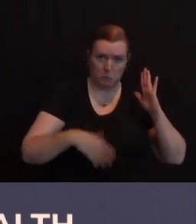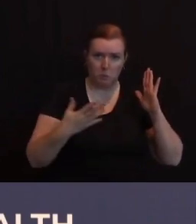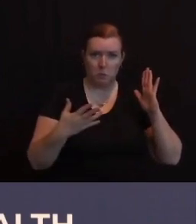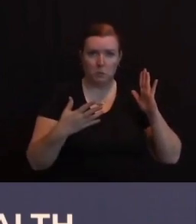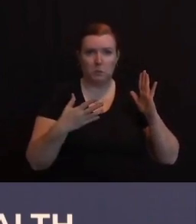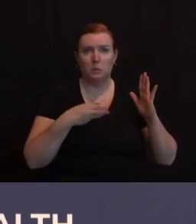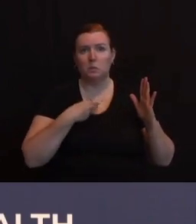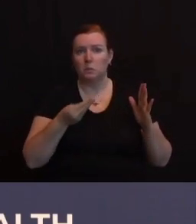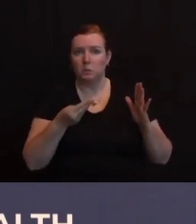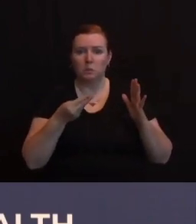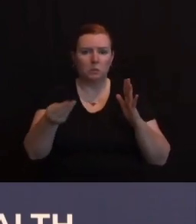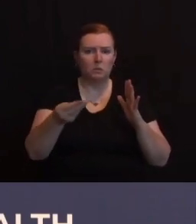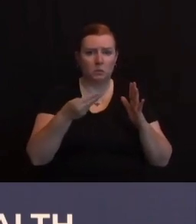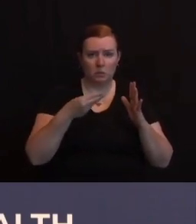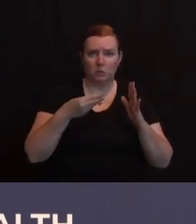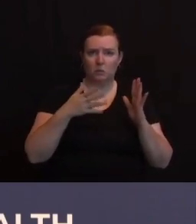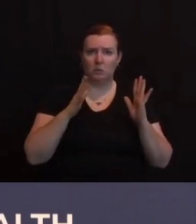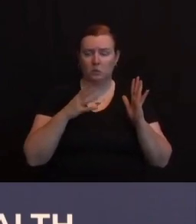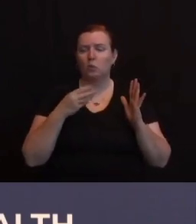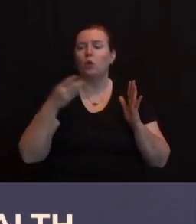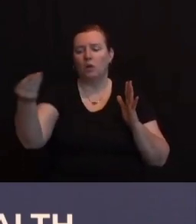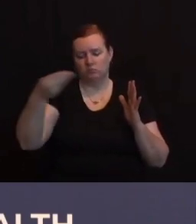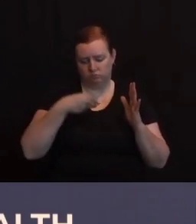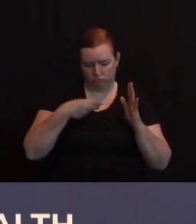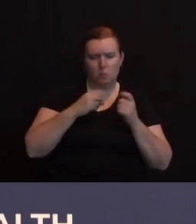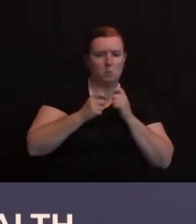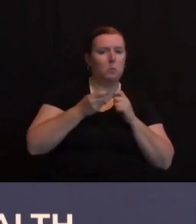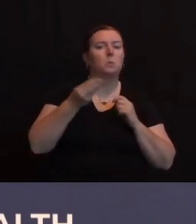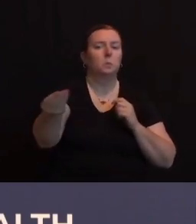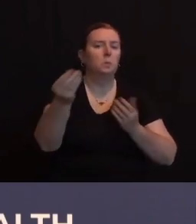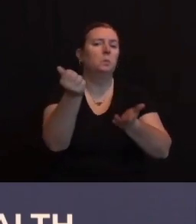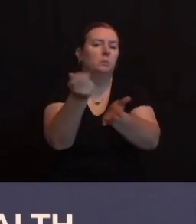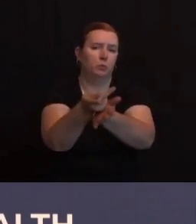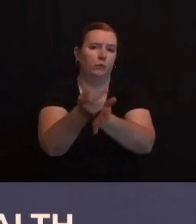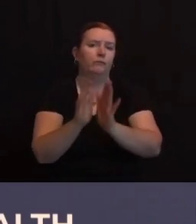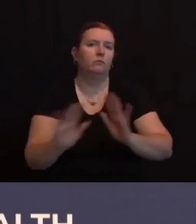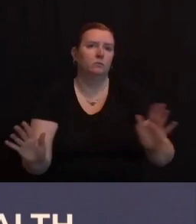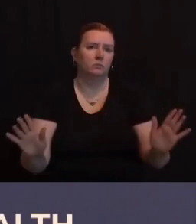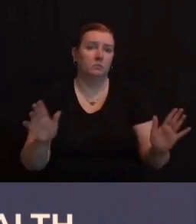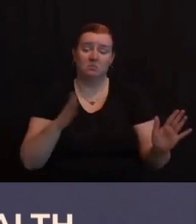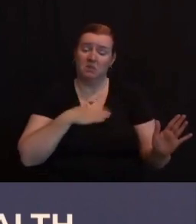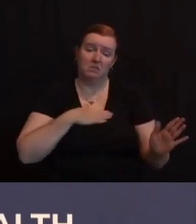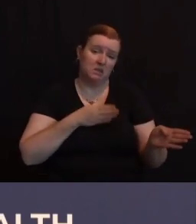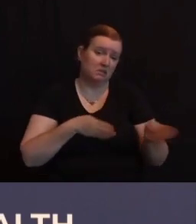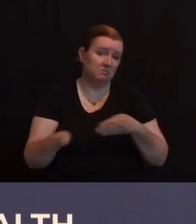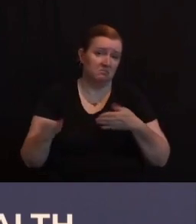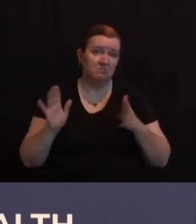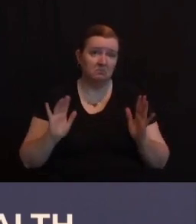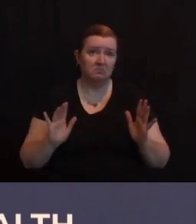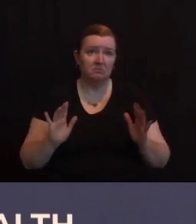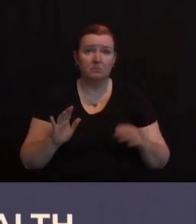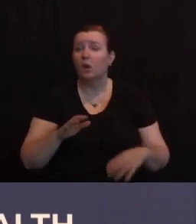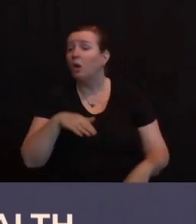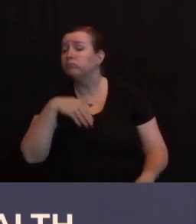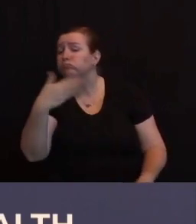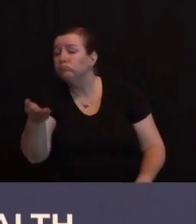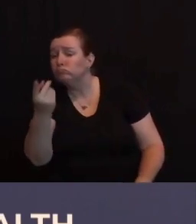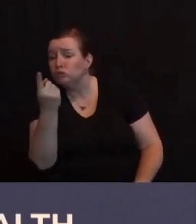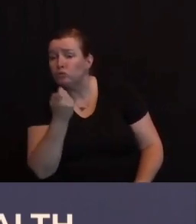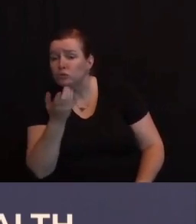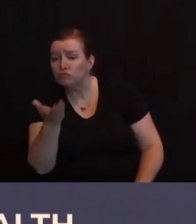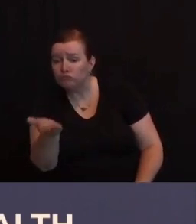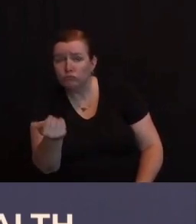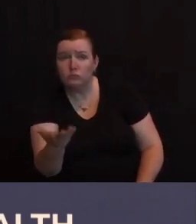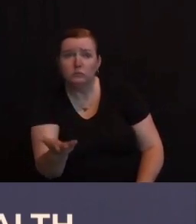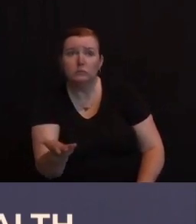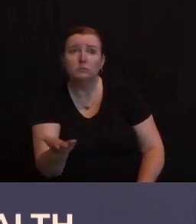Health. That's the same process we'll go through on reopening. Thank you. Nikita, good afternoon. Good afternoon,